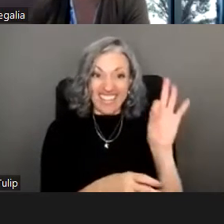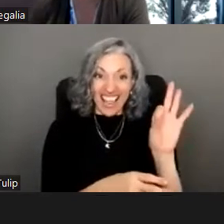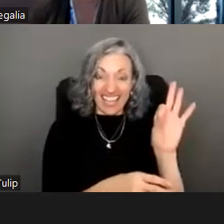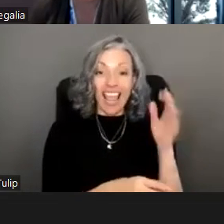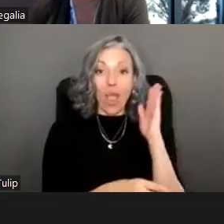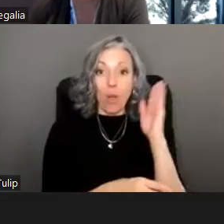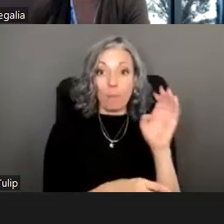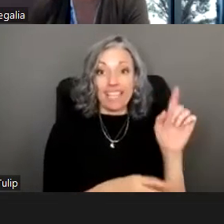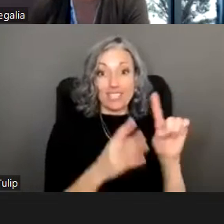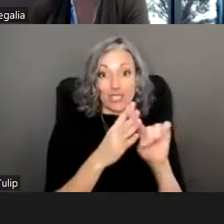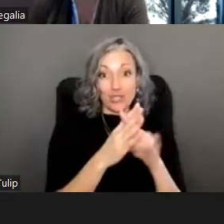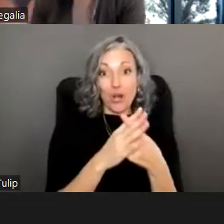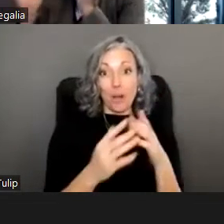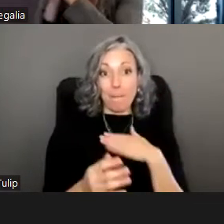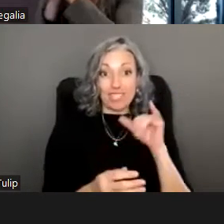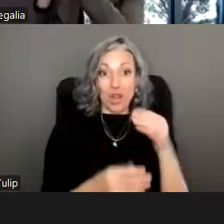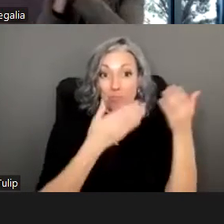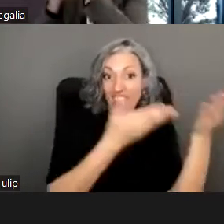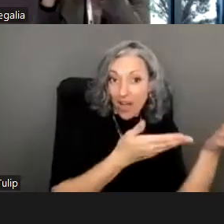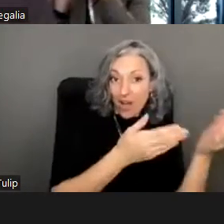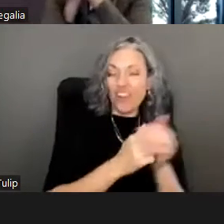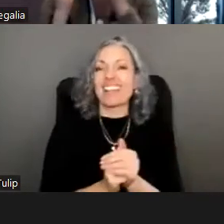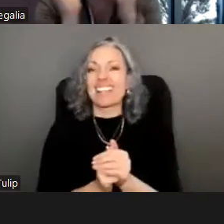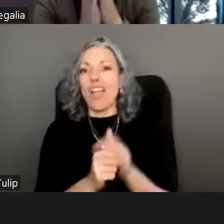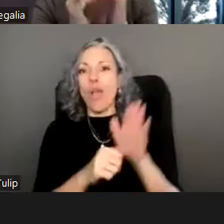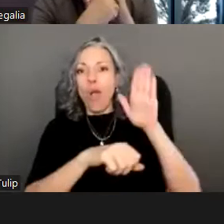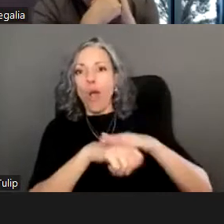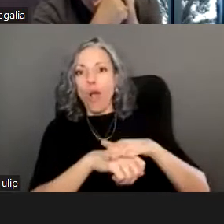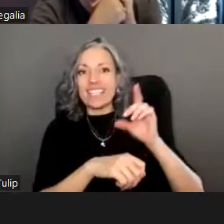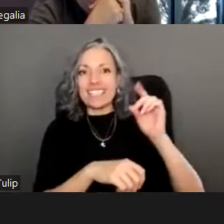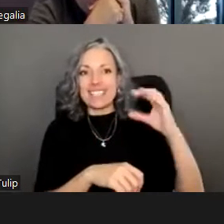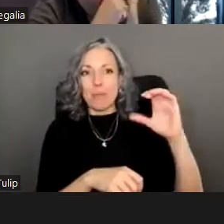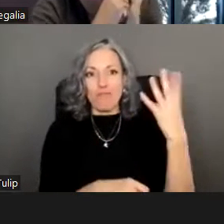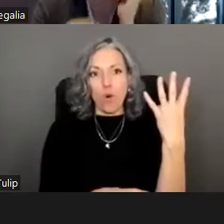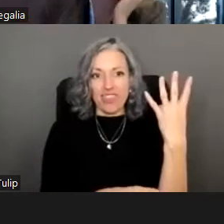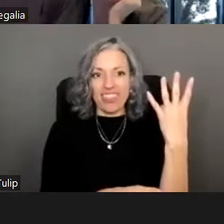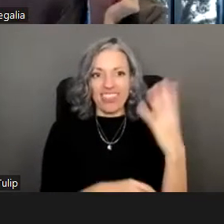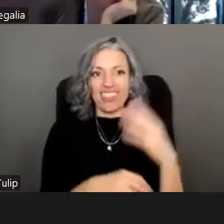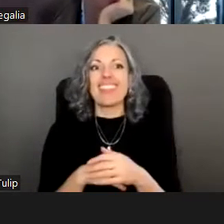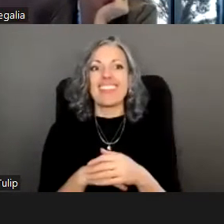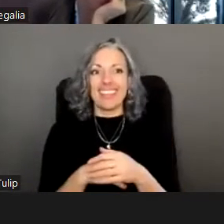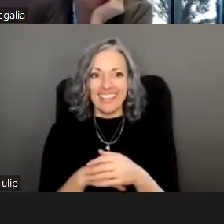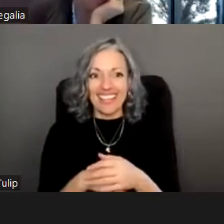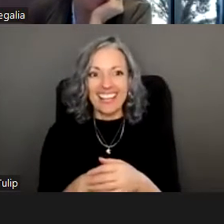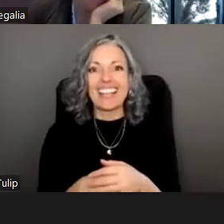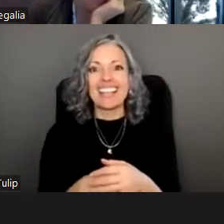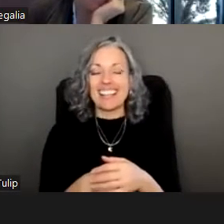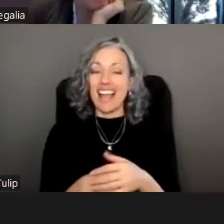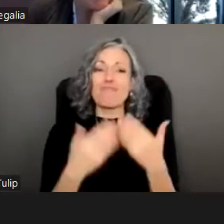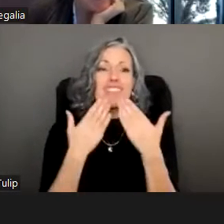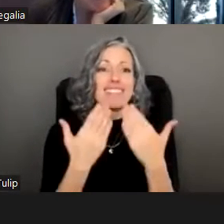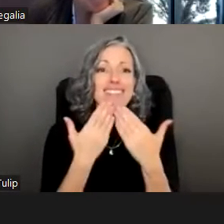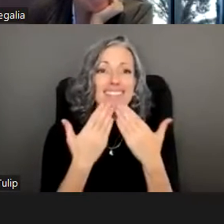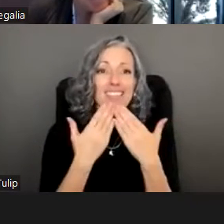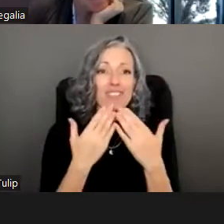be starting my job there on December the 4th. I'm very thankful to have